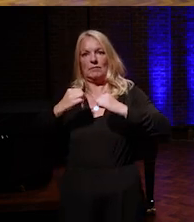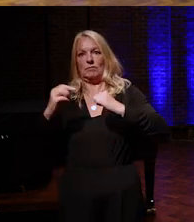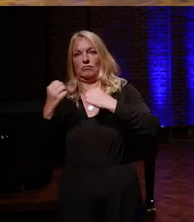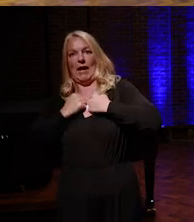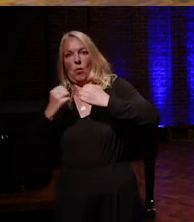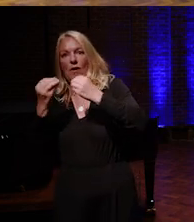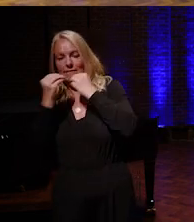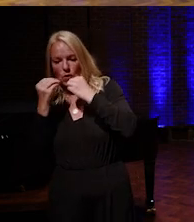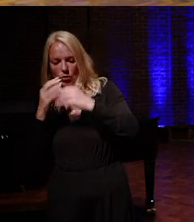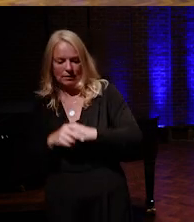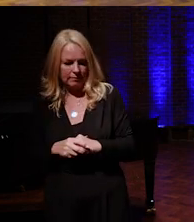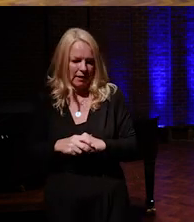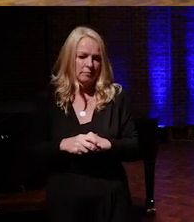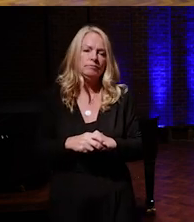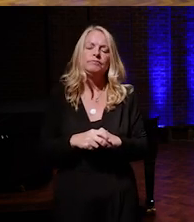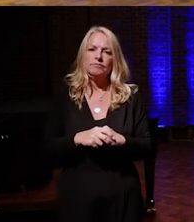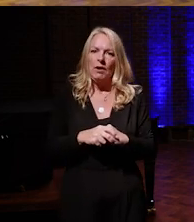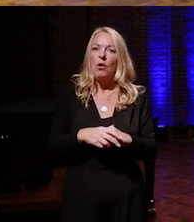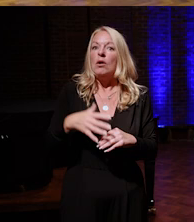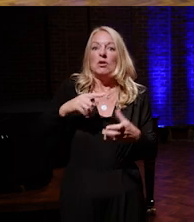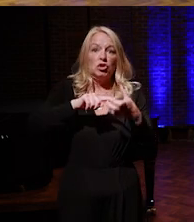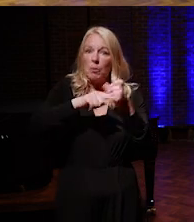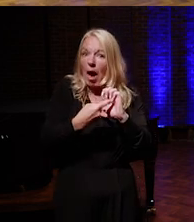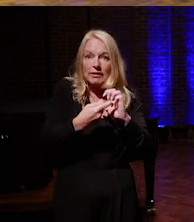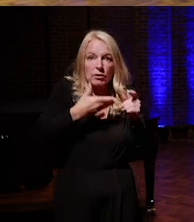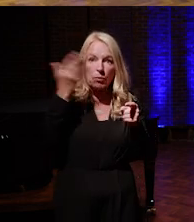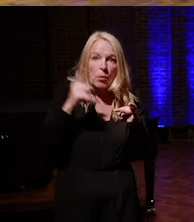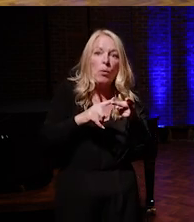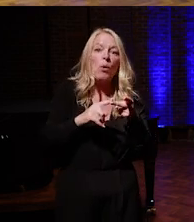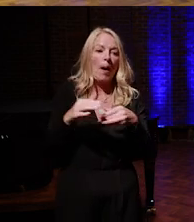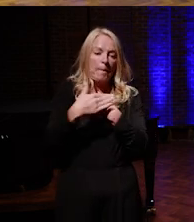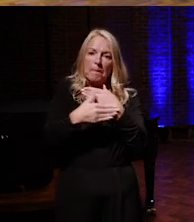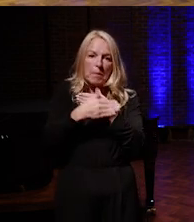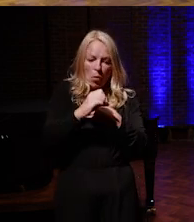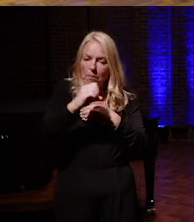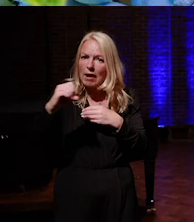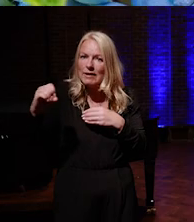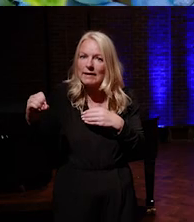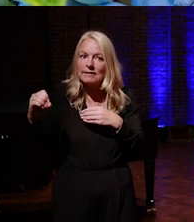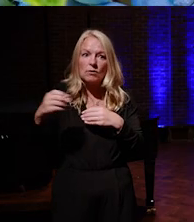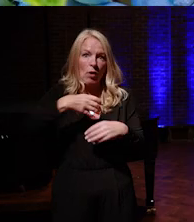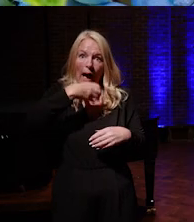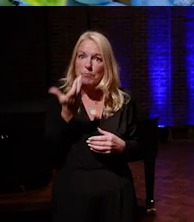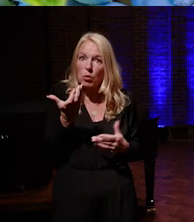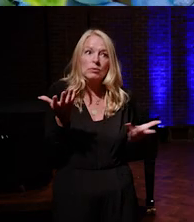Without them, we wouldn't have things like tomatoes or blueberries. Or how about them apples?